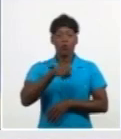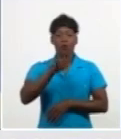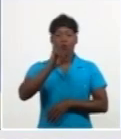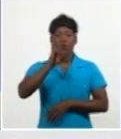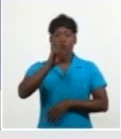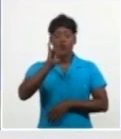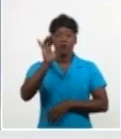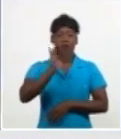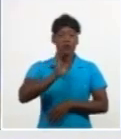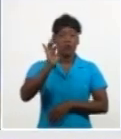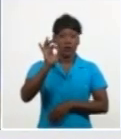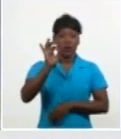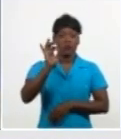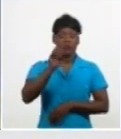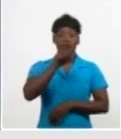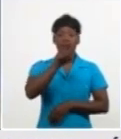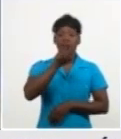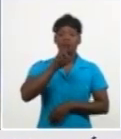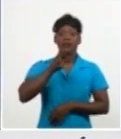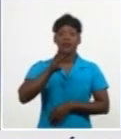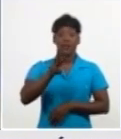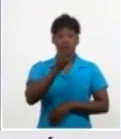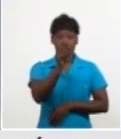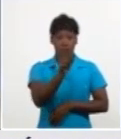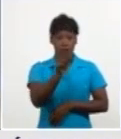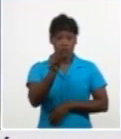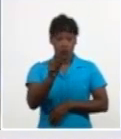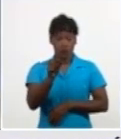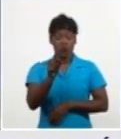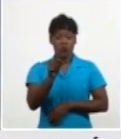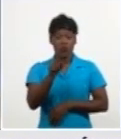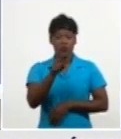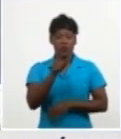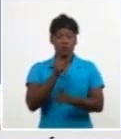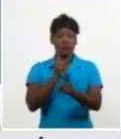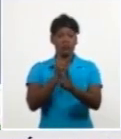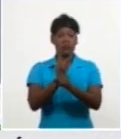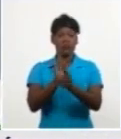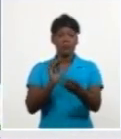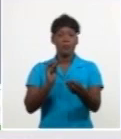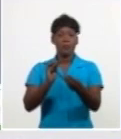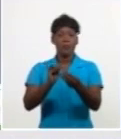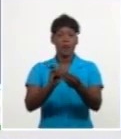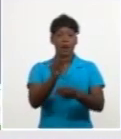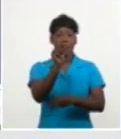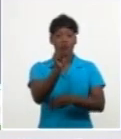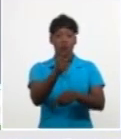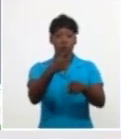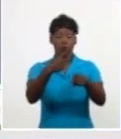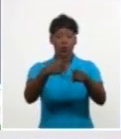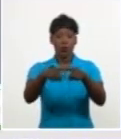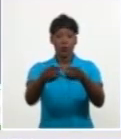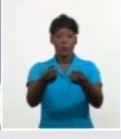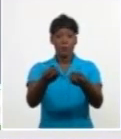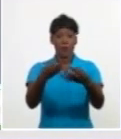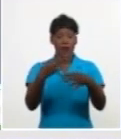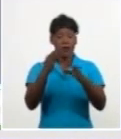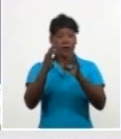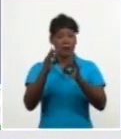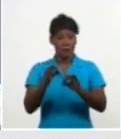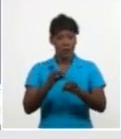92.9%, that is 13 out of the 14 cases are confirmed case contacts. This is